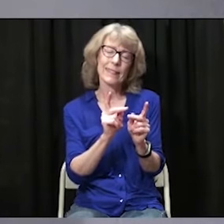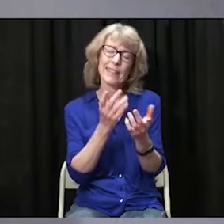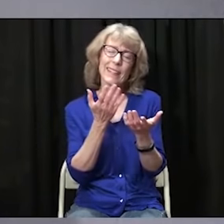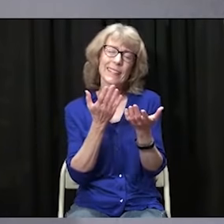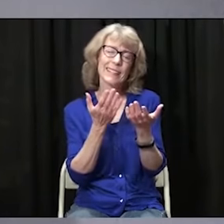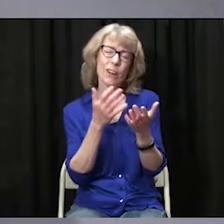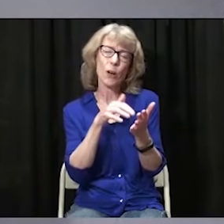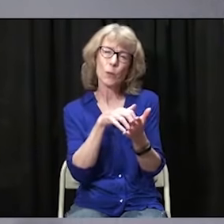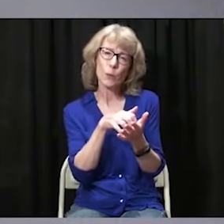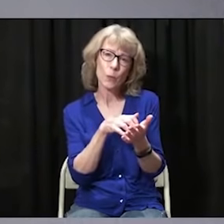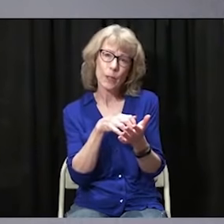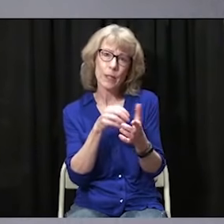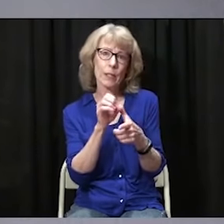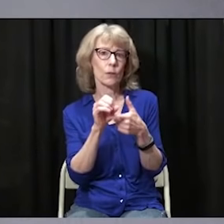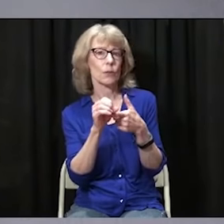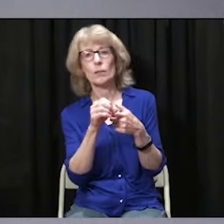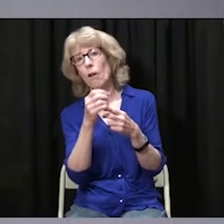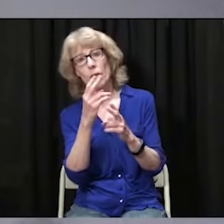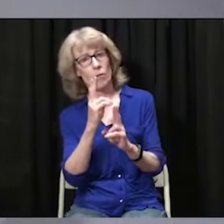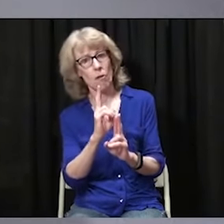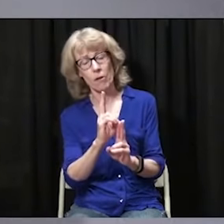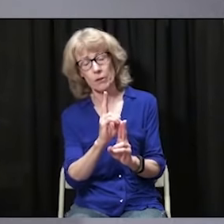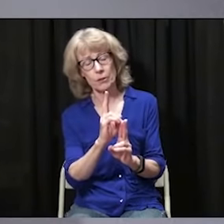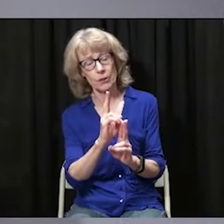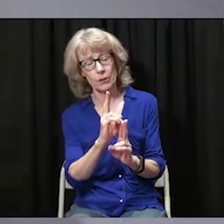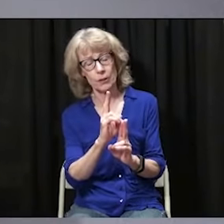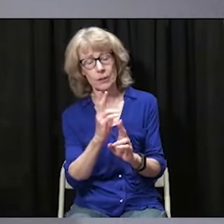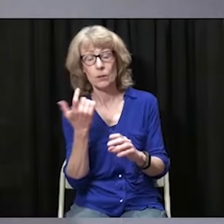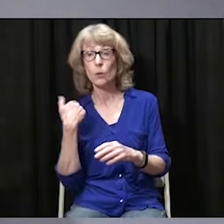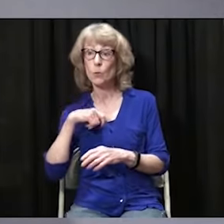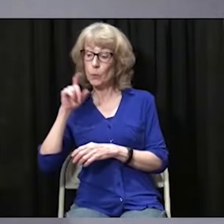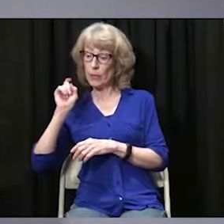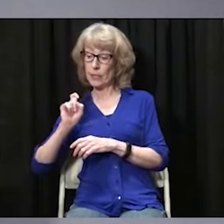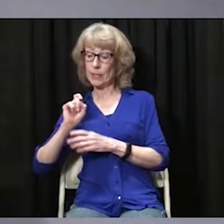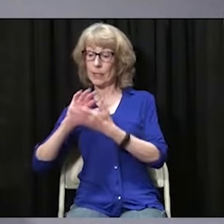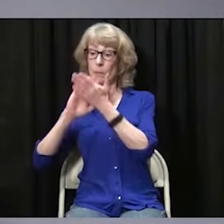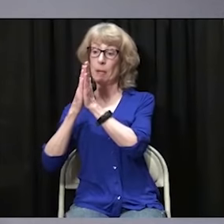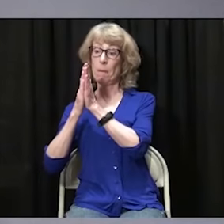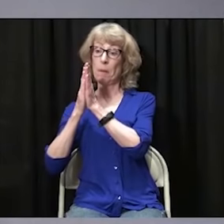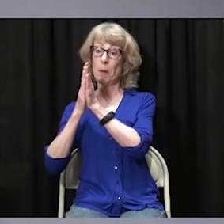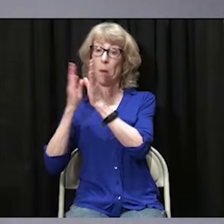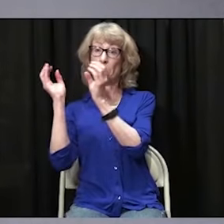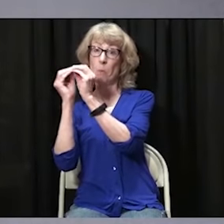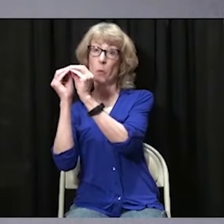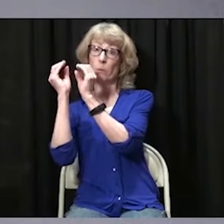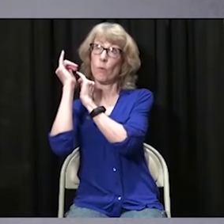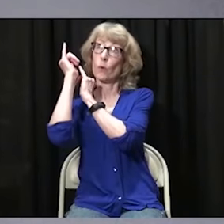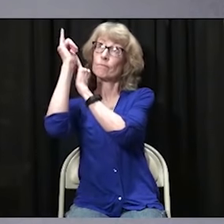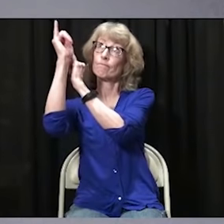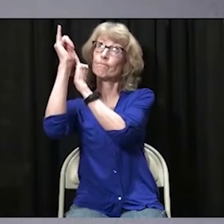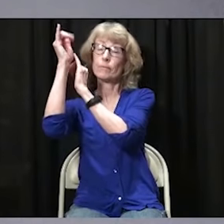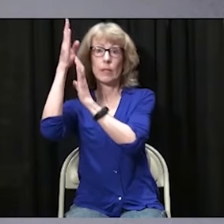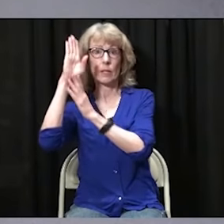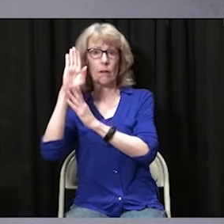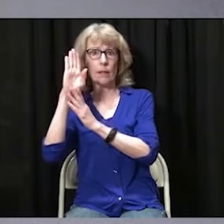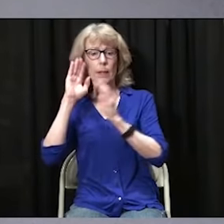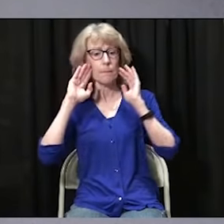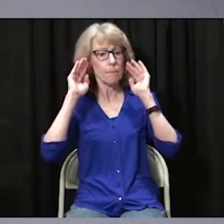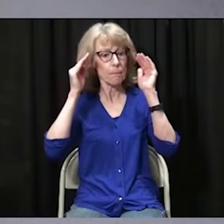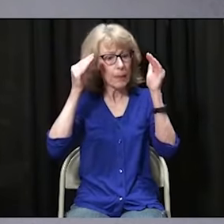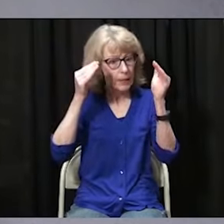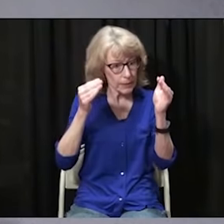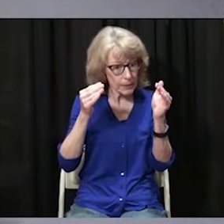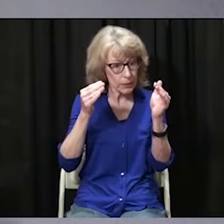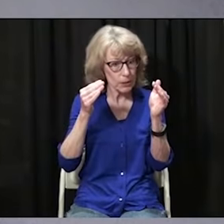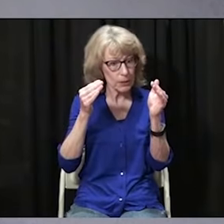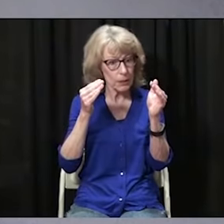I think our job is to be more like God and to pay more attention to marginalized